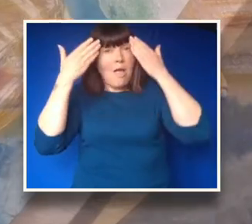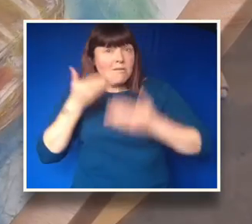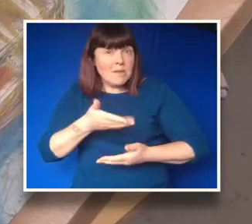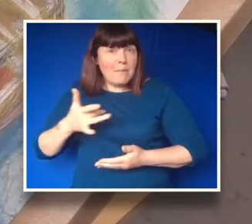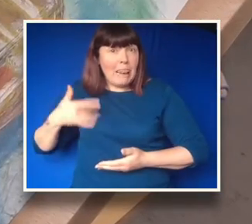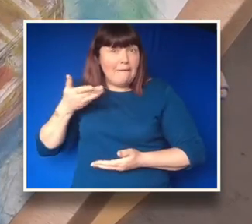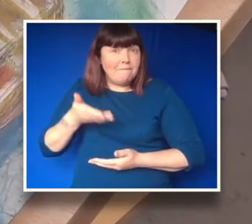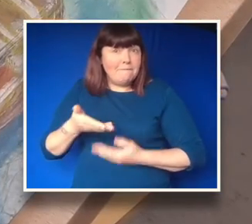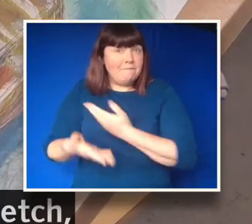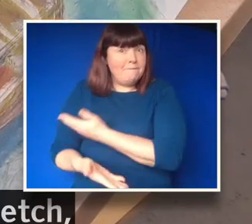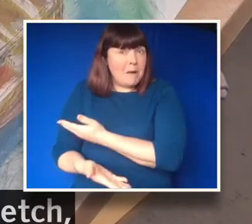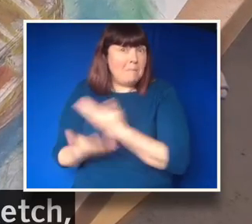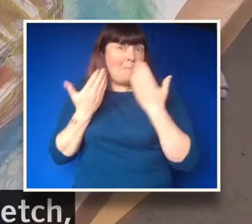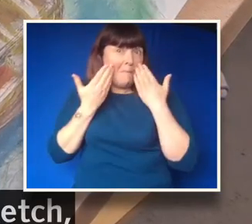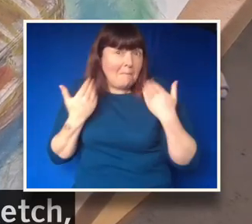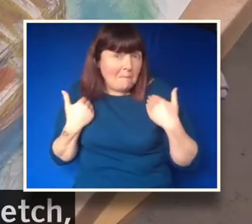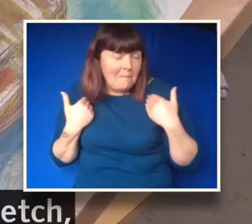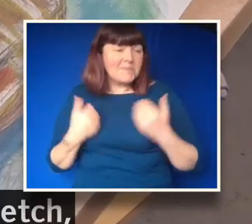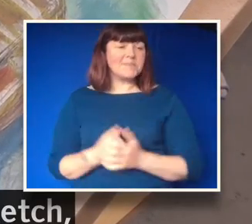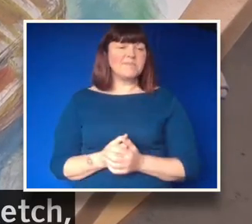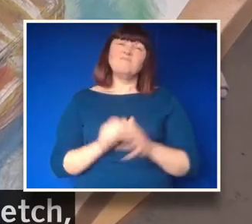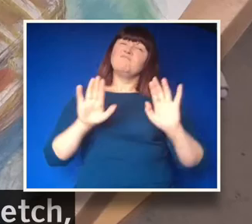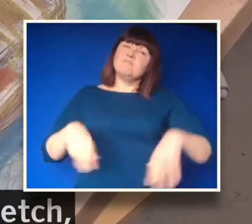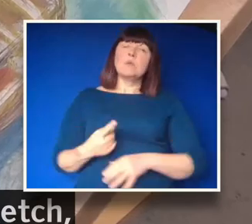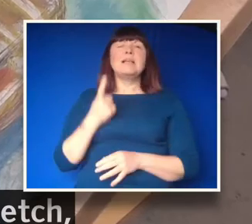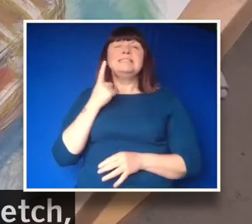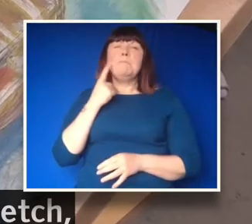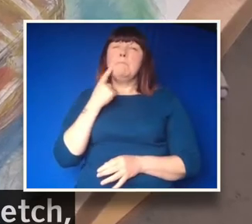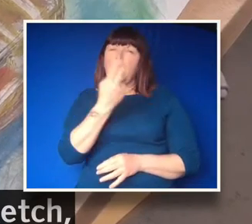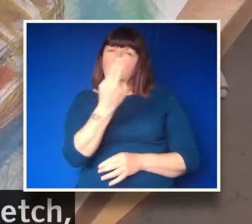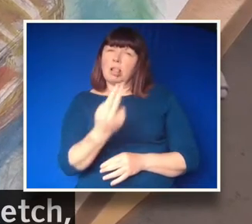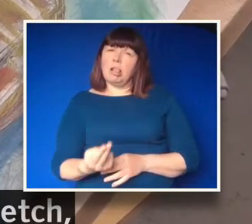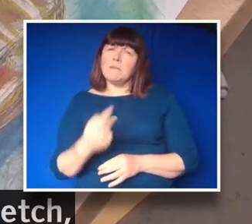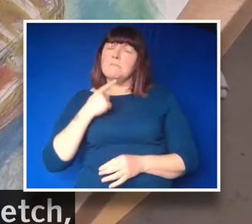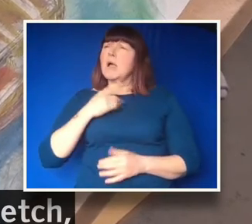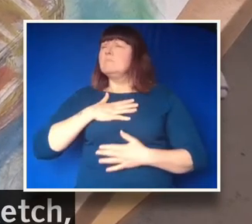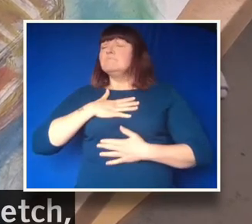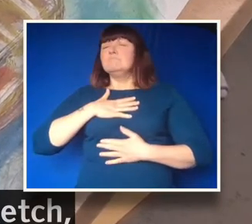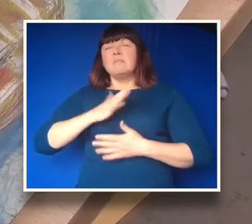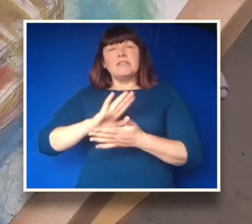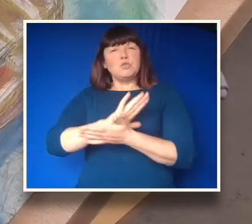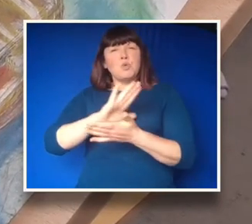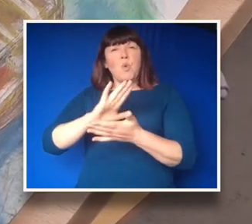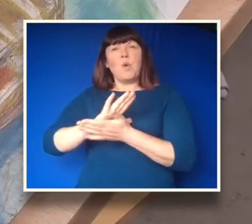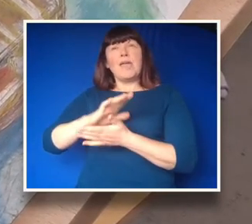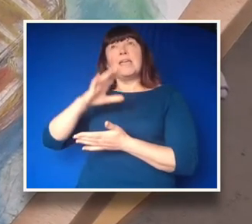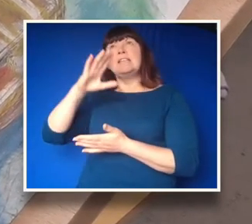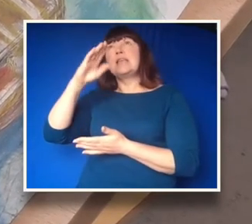know. Even though this is quite a simple sketch, I just have really enjoyed imagining